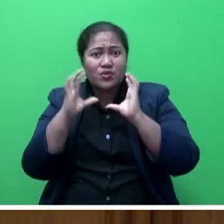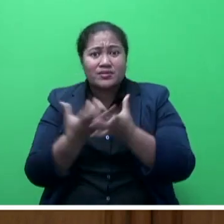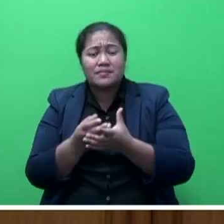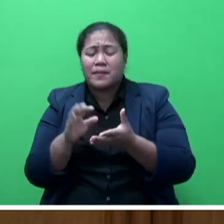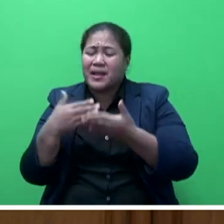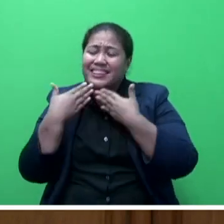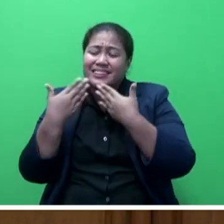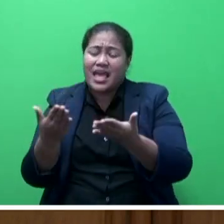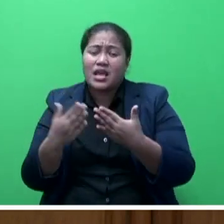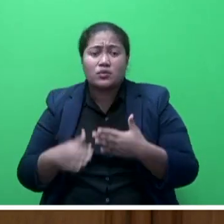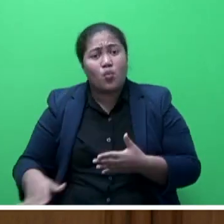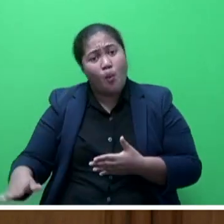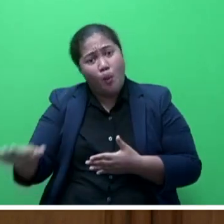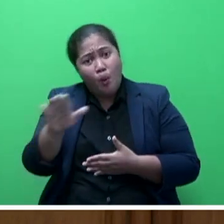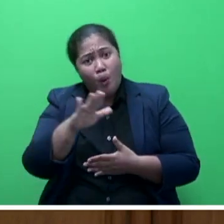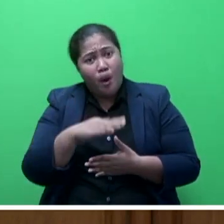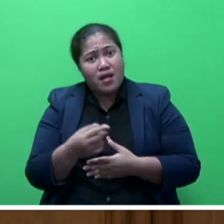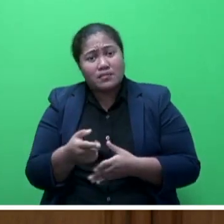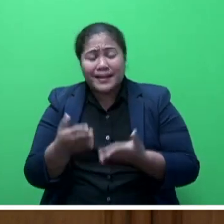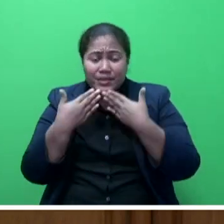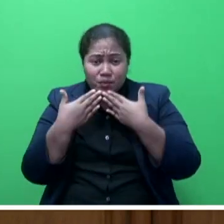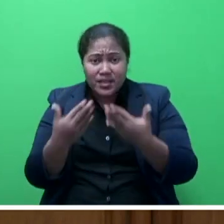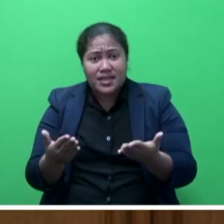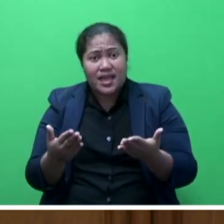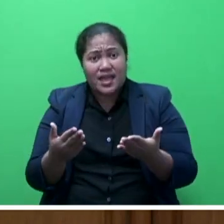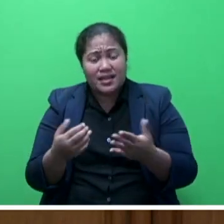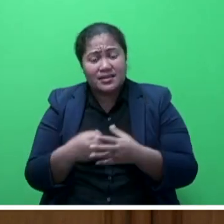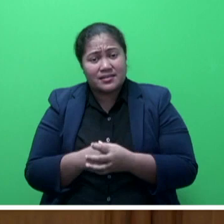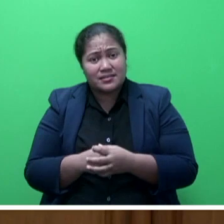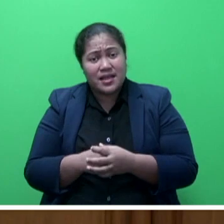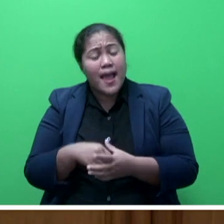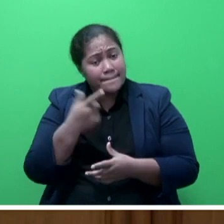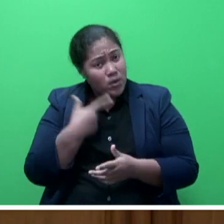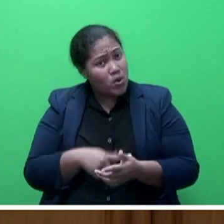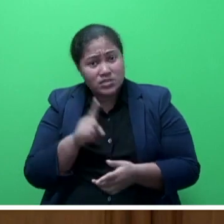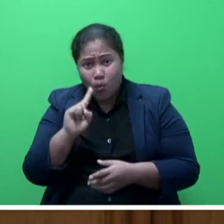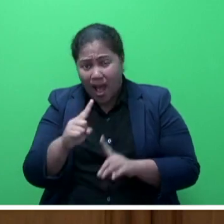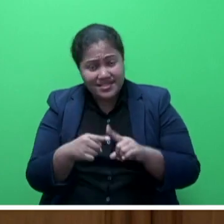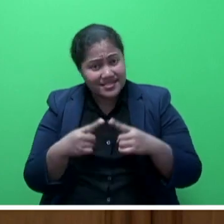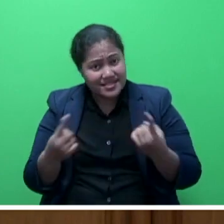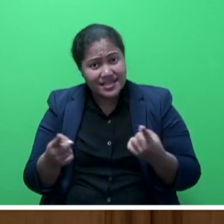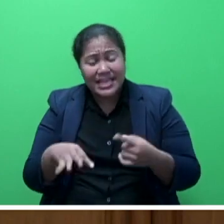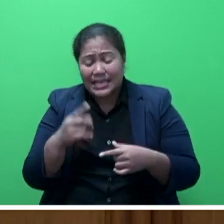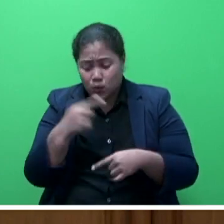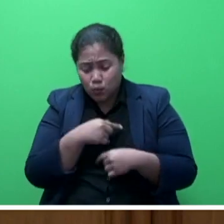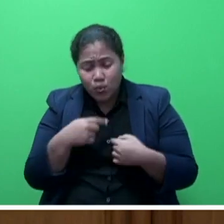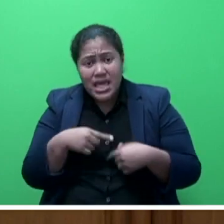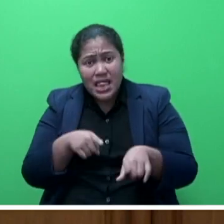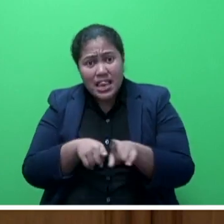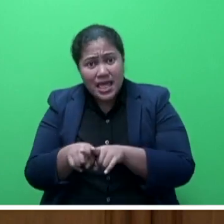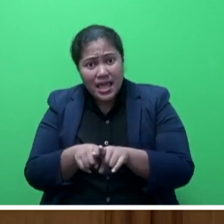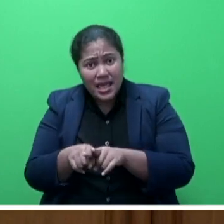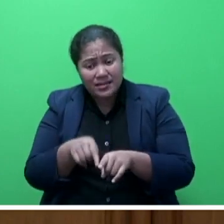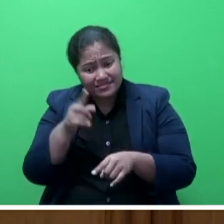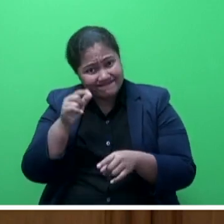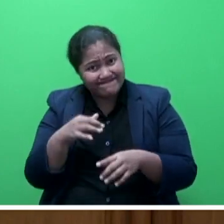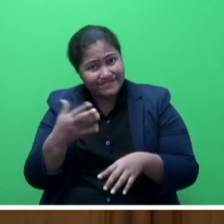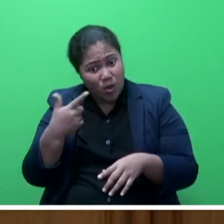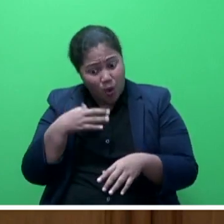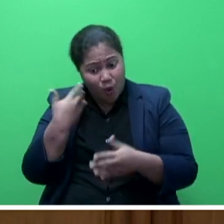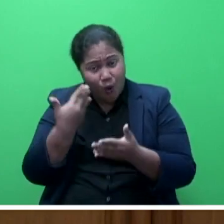that we have, because if there is one thing that we have learned during these difficult